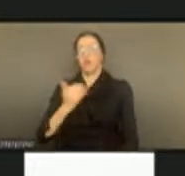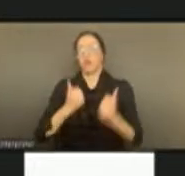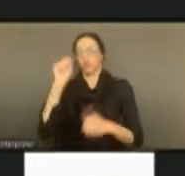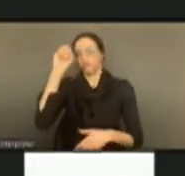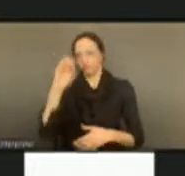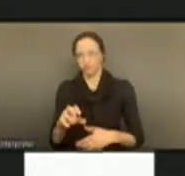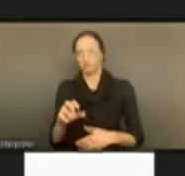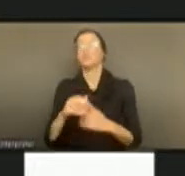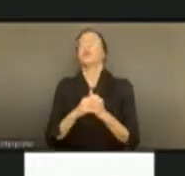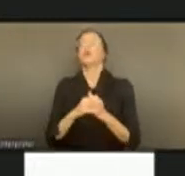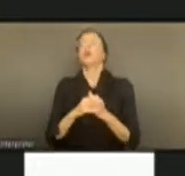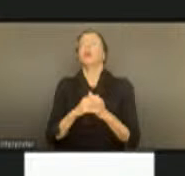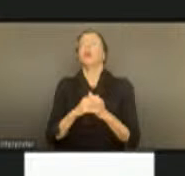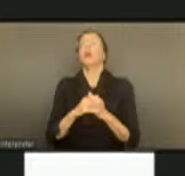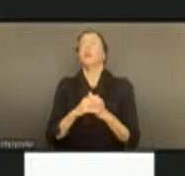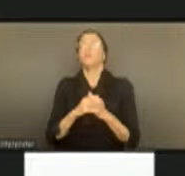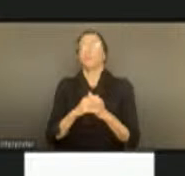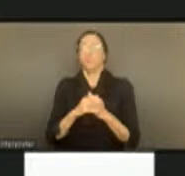33154.